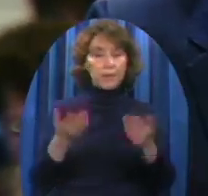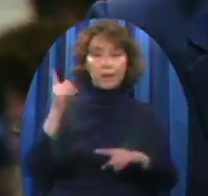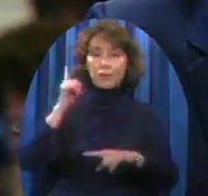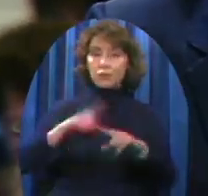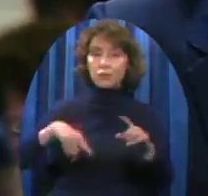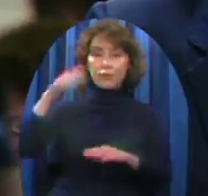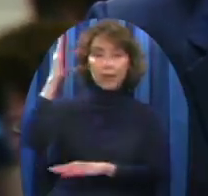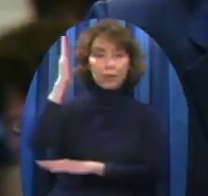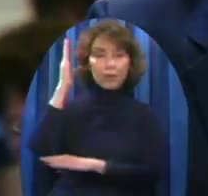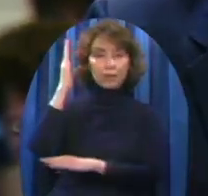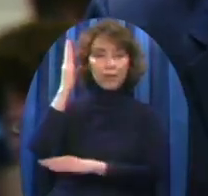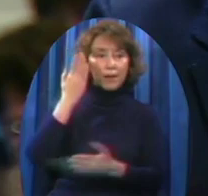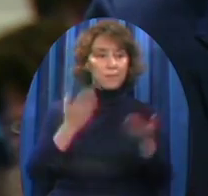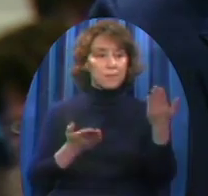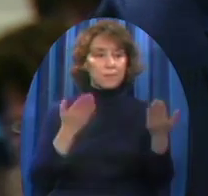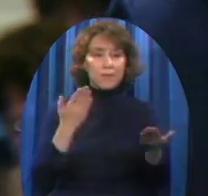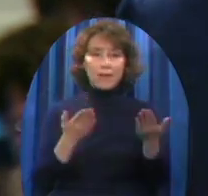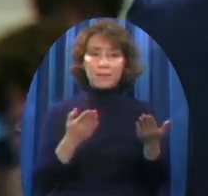ago,